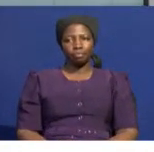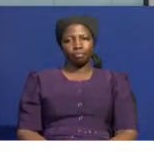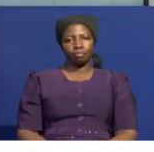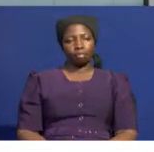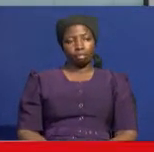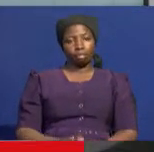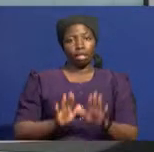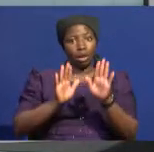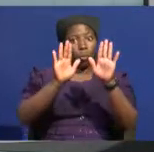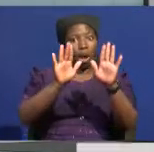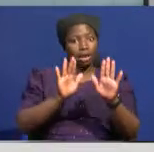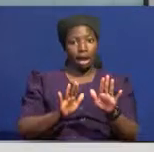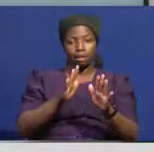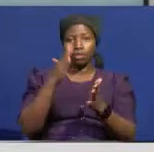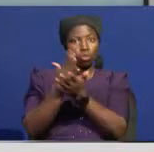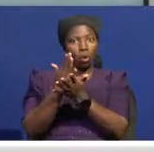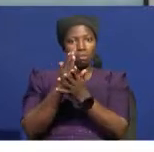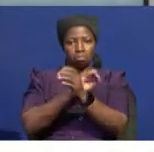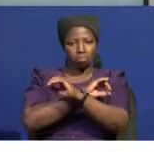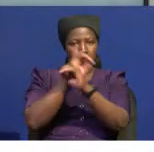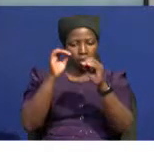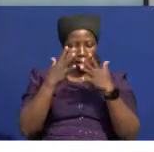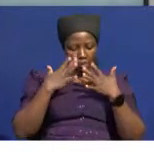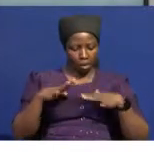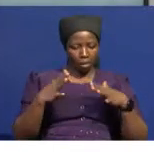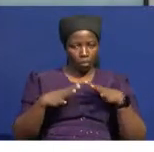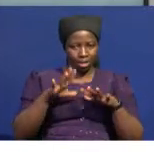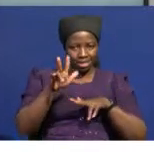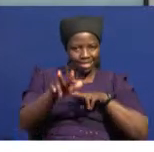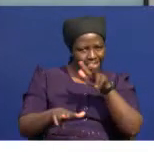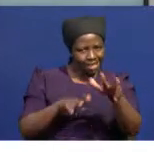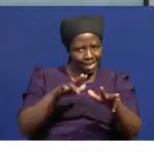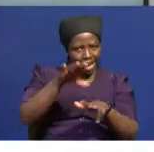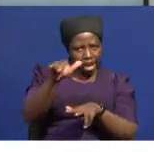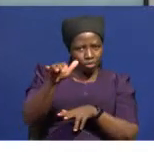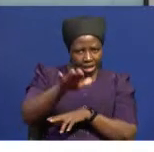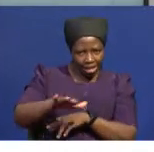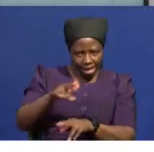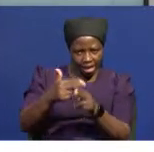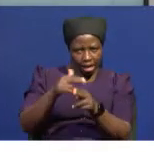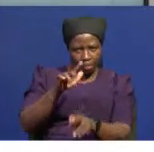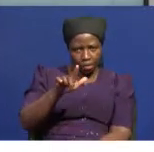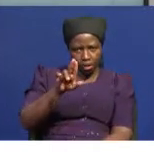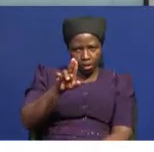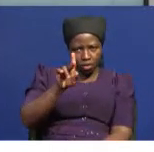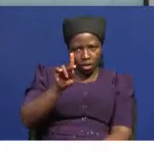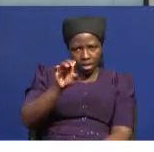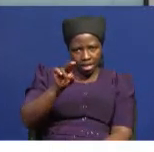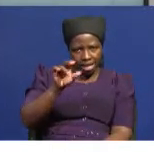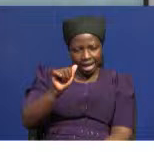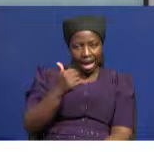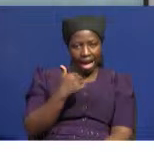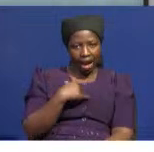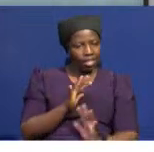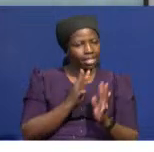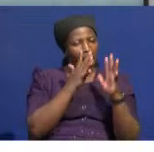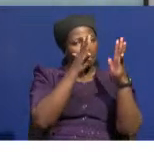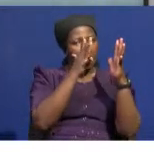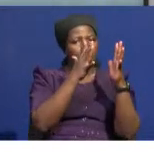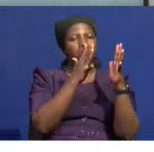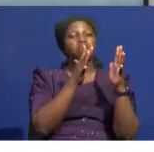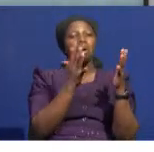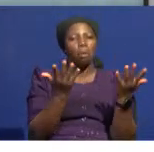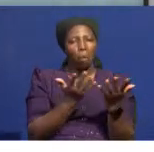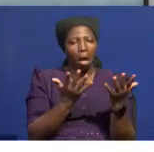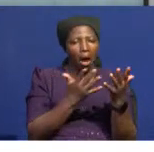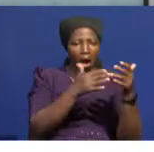Wonders never cease. Residents of Rukenya in Kirinyaga County were treated to a bizarre event where a wedding and a funeral